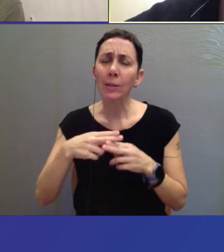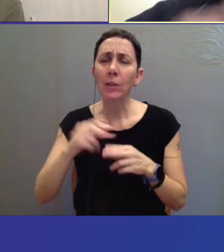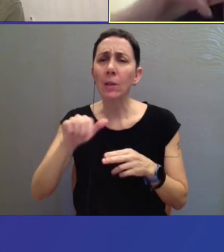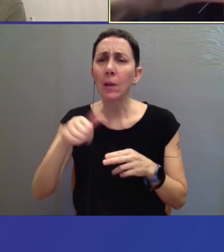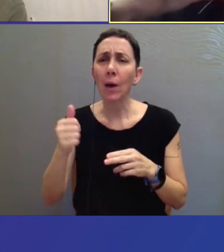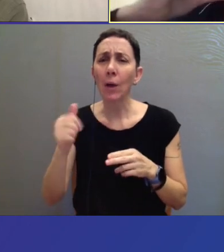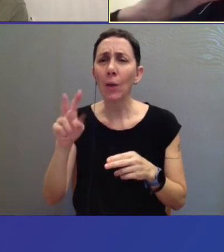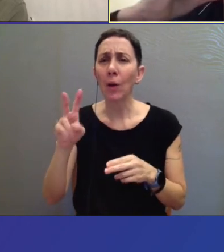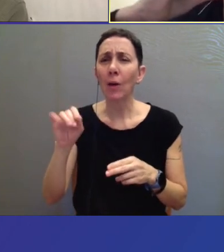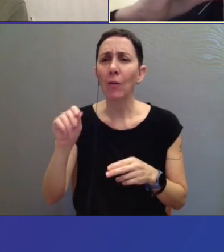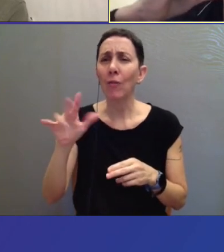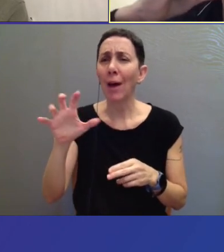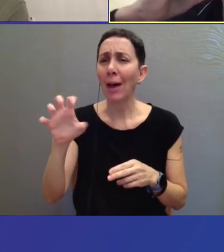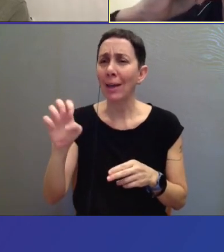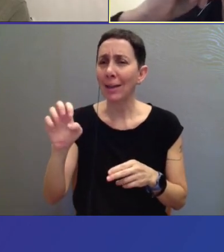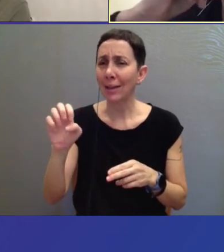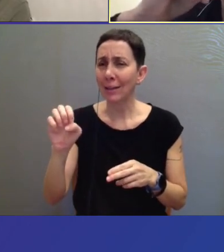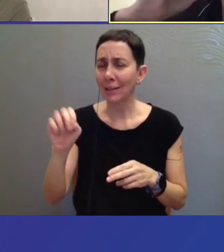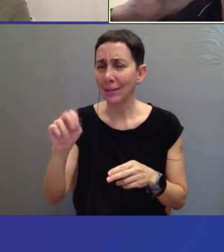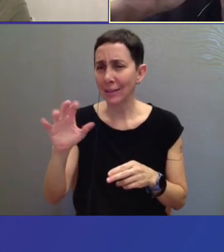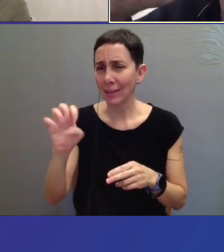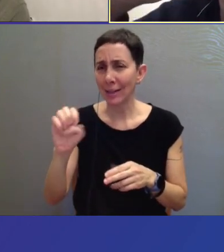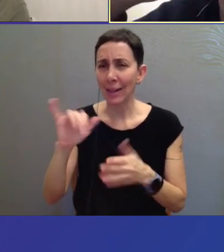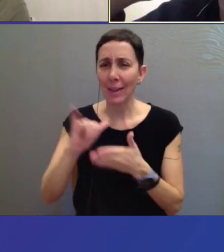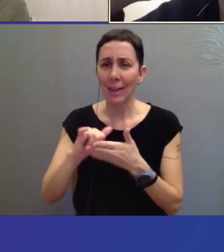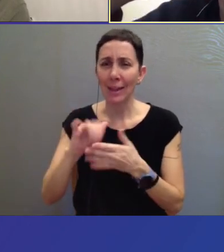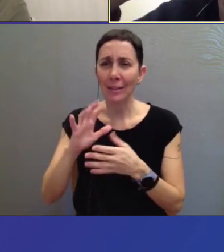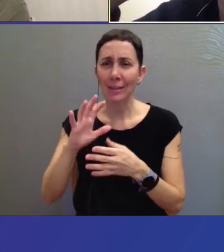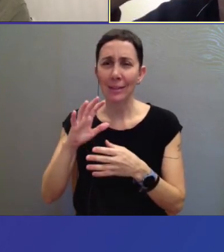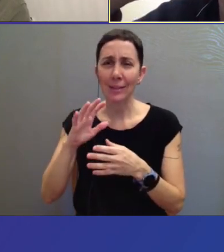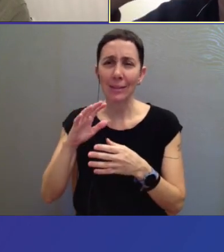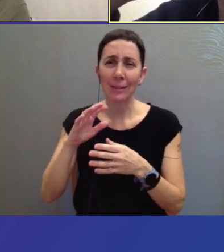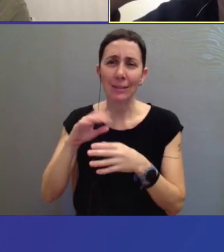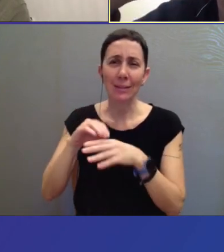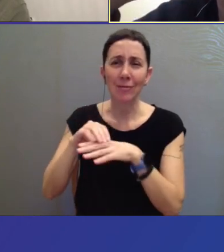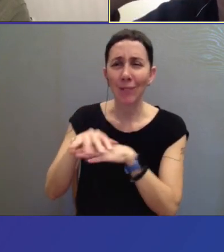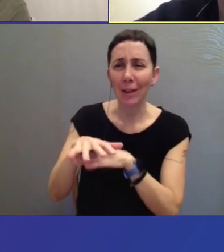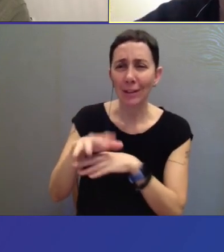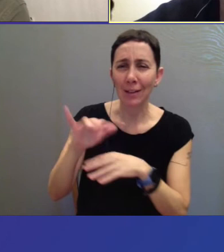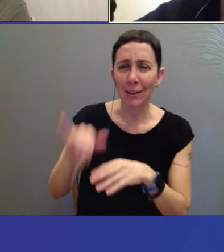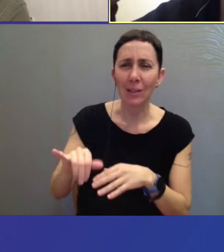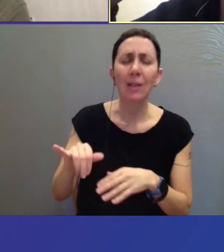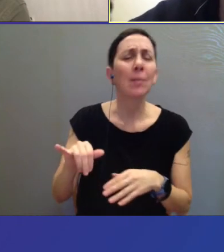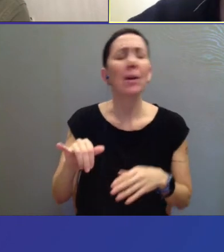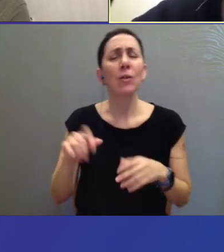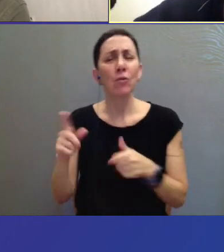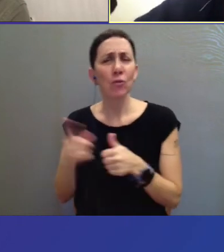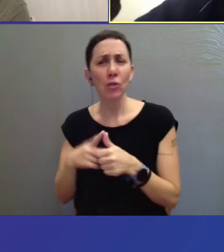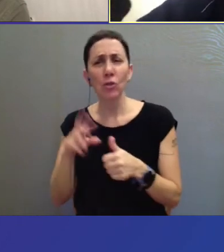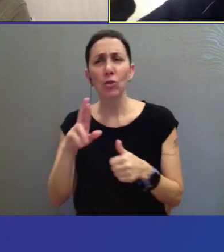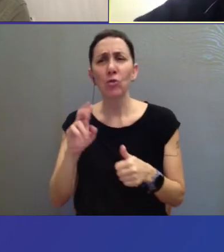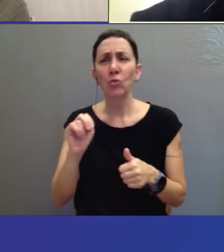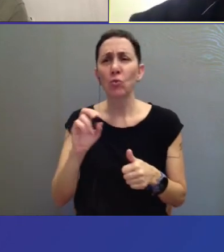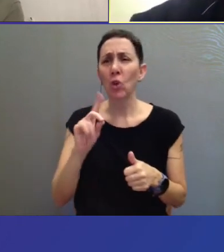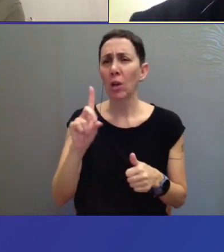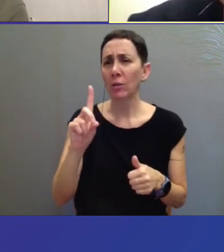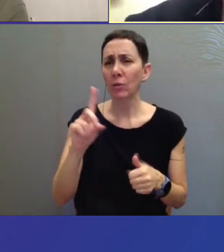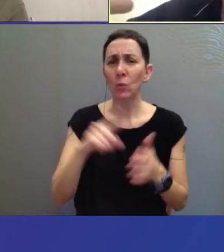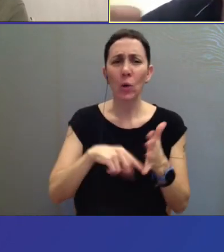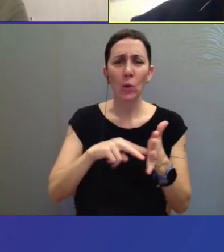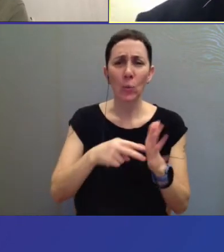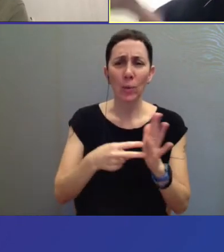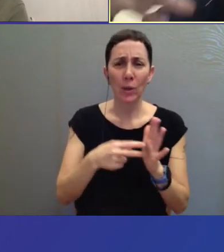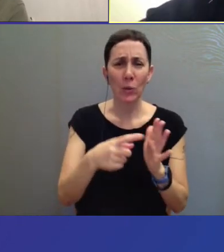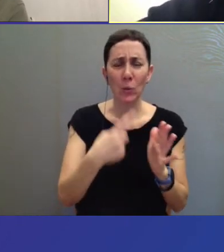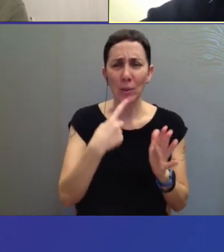mentioned. But may I ask you to clarify, Ronald, what do you mean by, what do you mean when you say, I